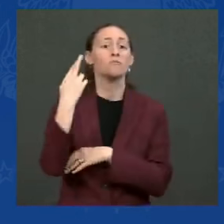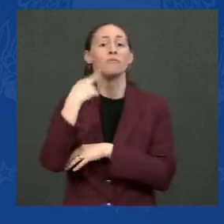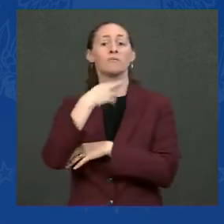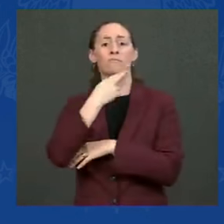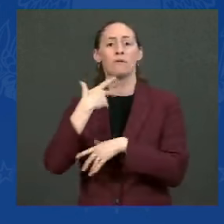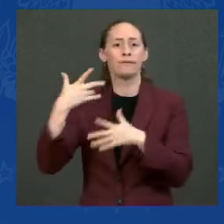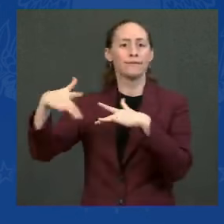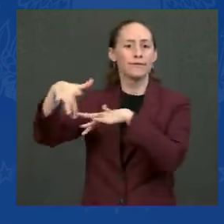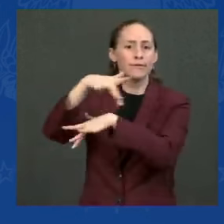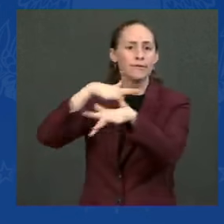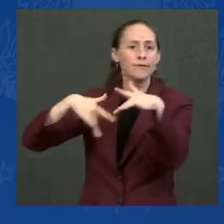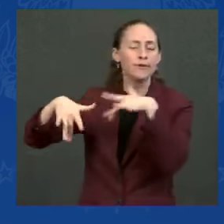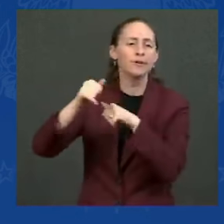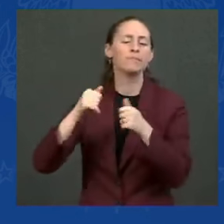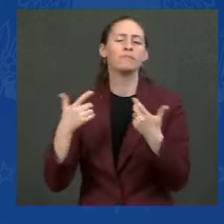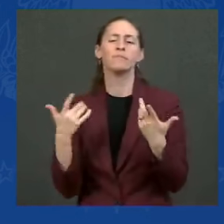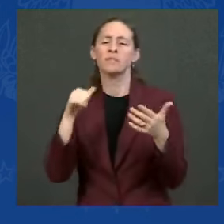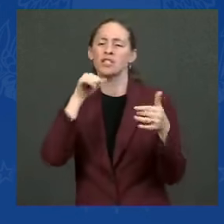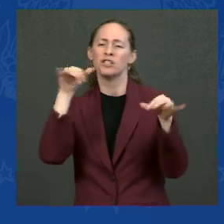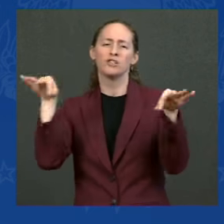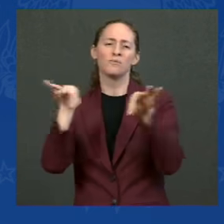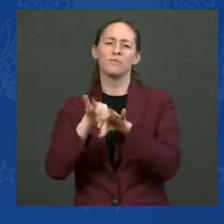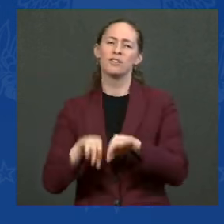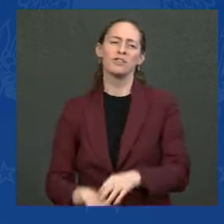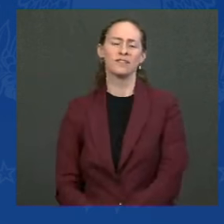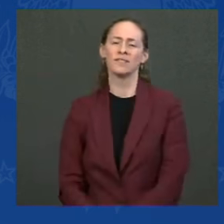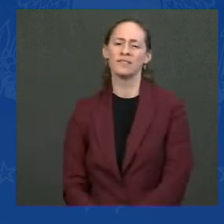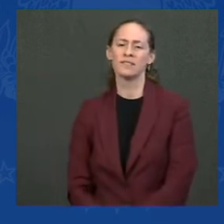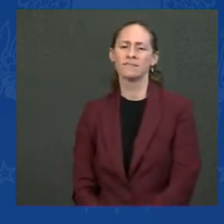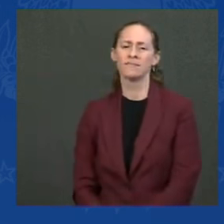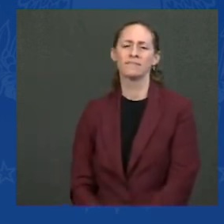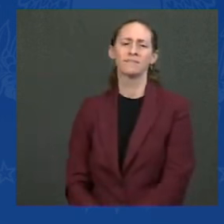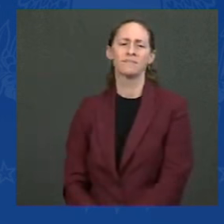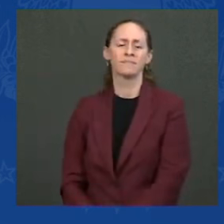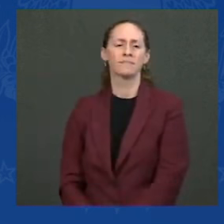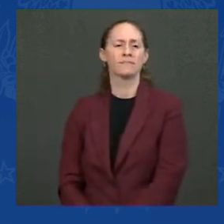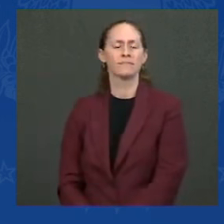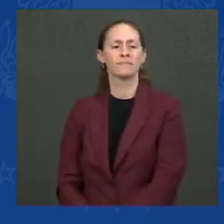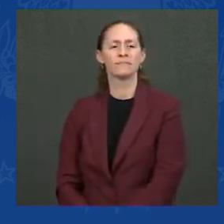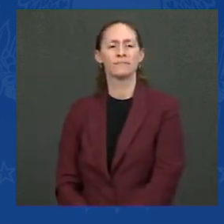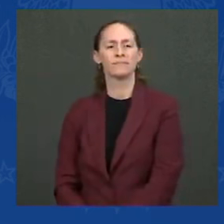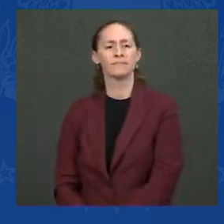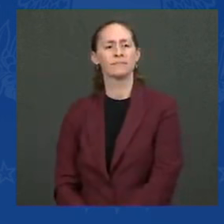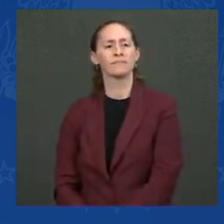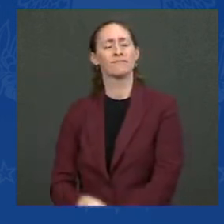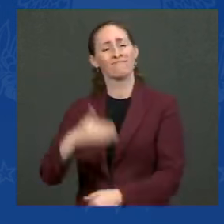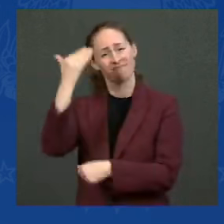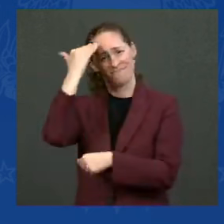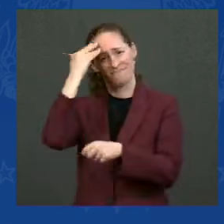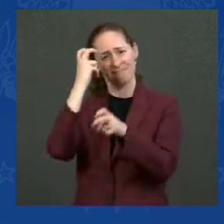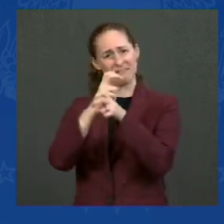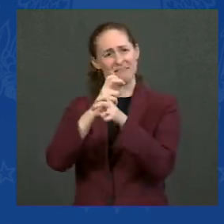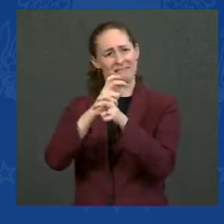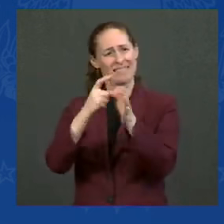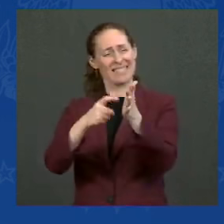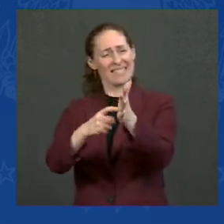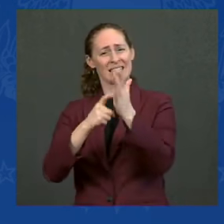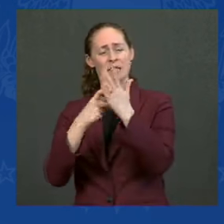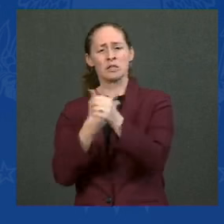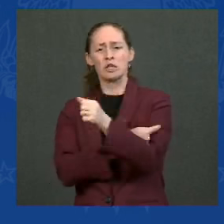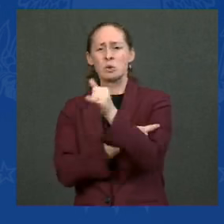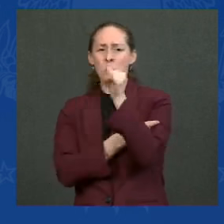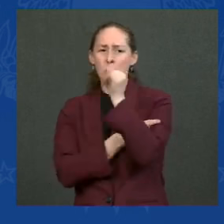less commerce. Look, I know the vaccination requirements are a tough medicine. Unpopular with